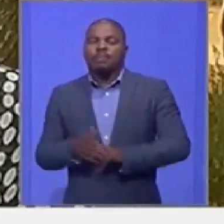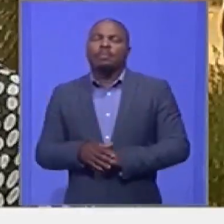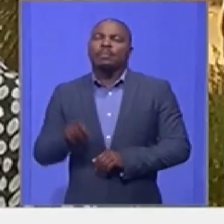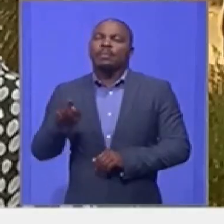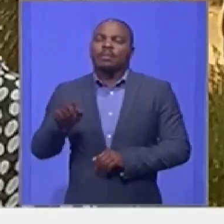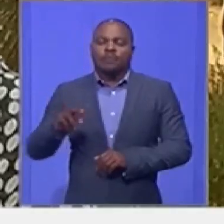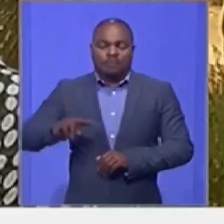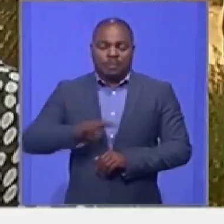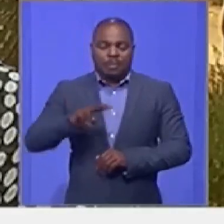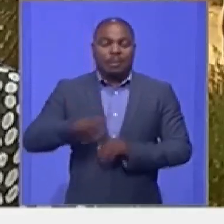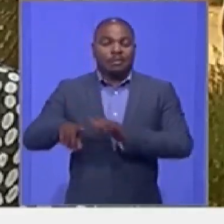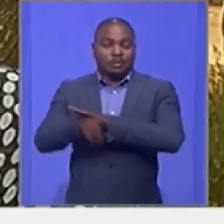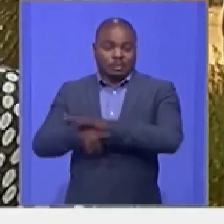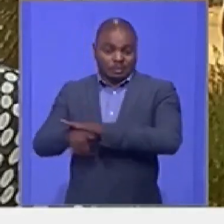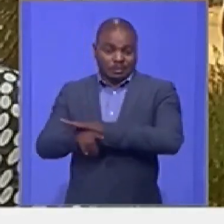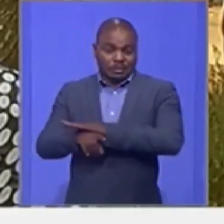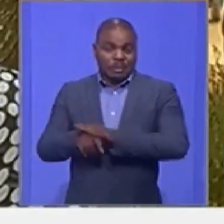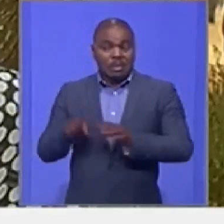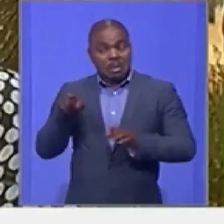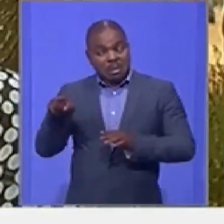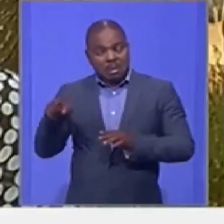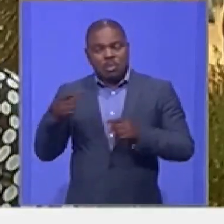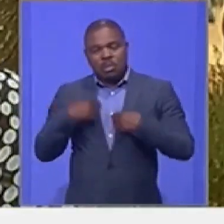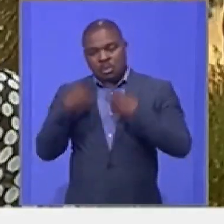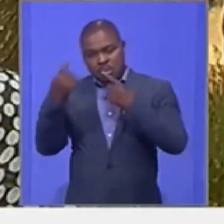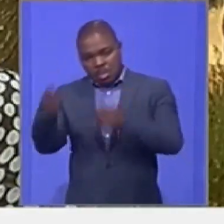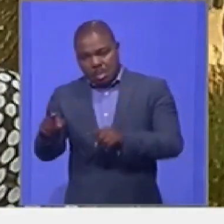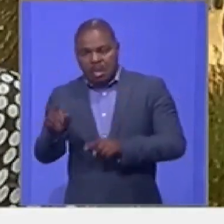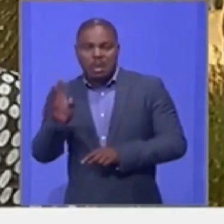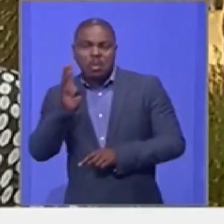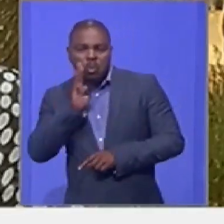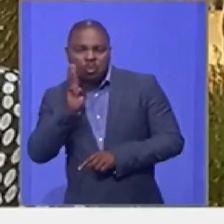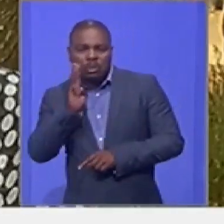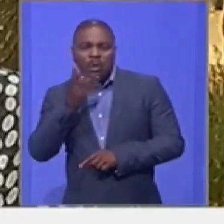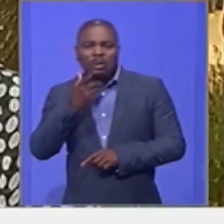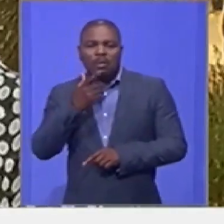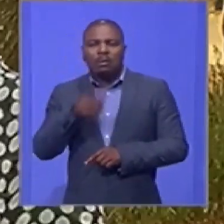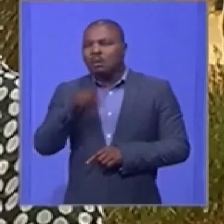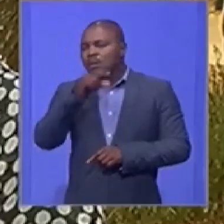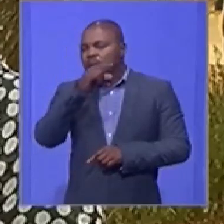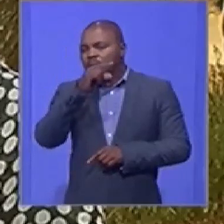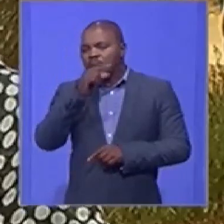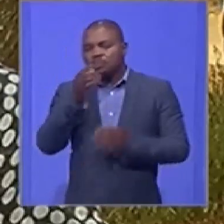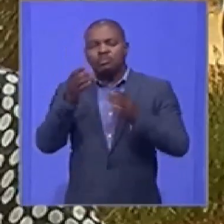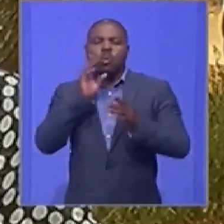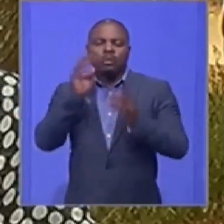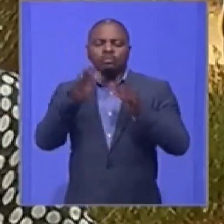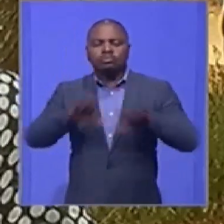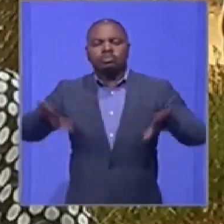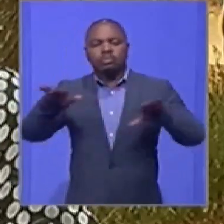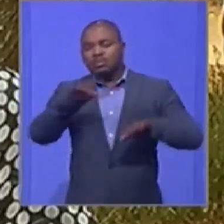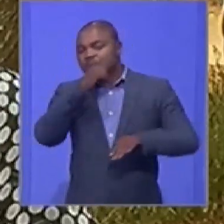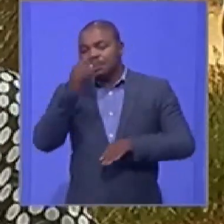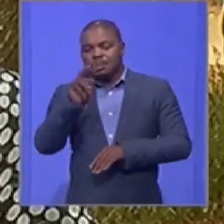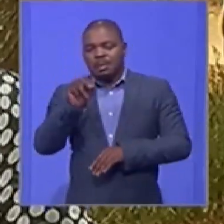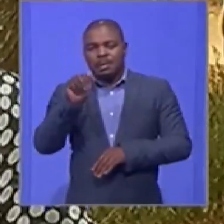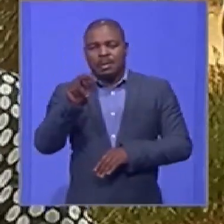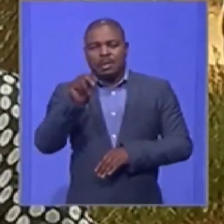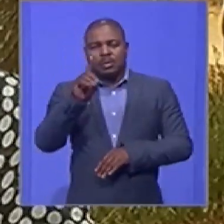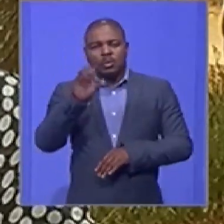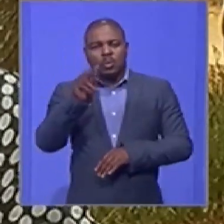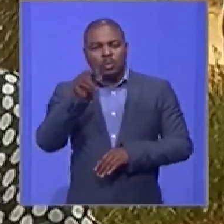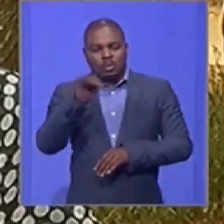ya Vhembe mo ile go ro tlhakana tše tsona tša metsi le gona le tamo le bareki ba lebitsanang done re tshwanetse re bona gore ke mo kae mo ile